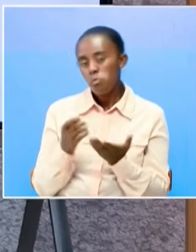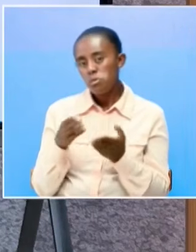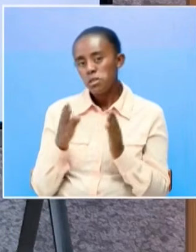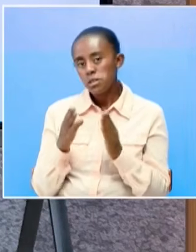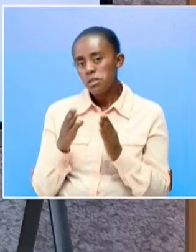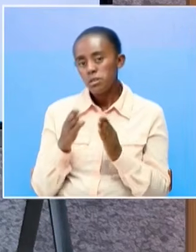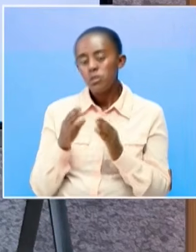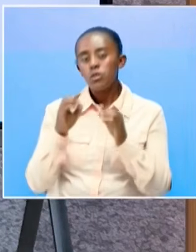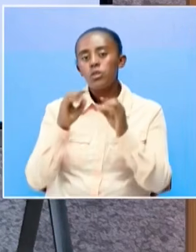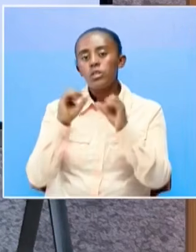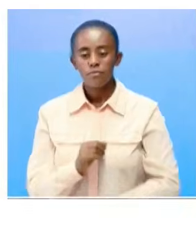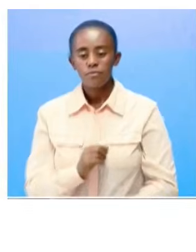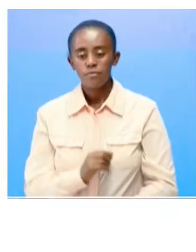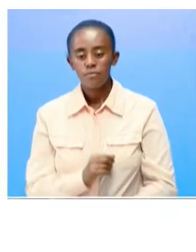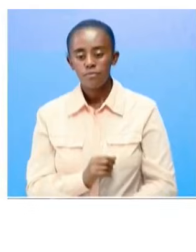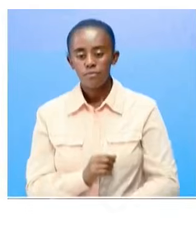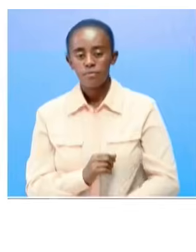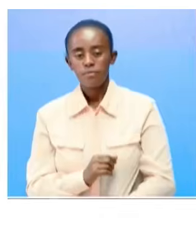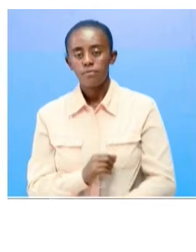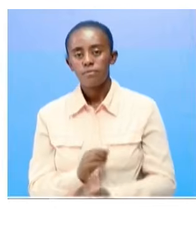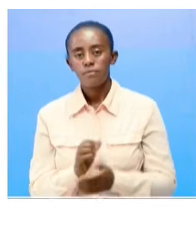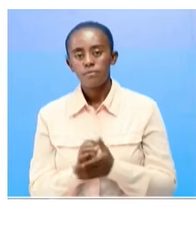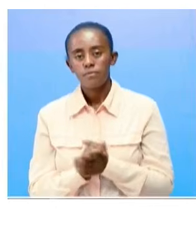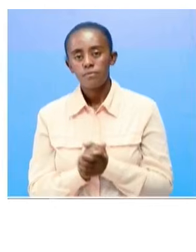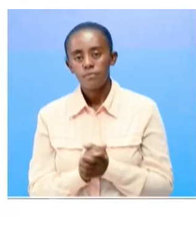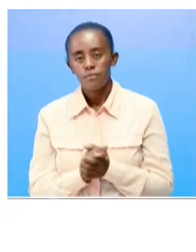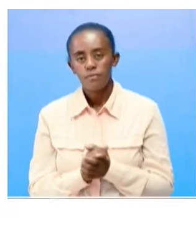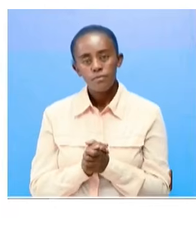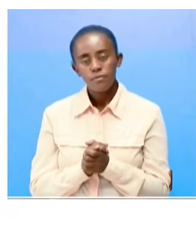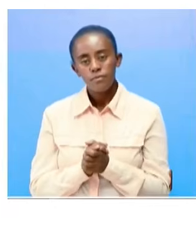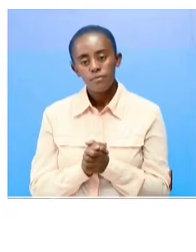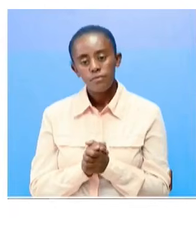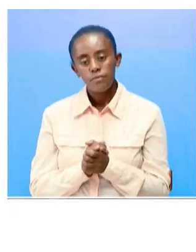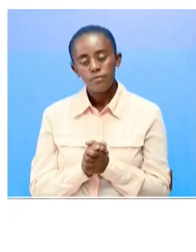about the structures. The structures